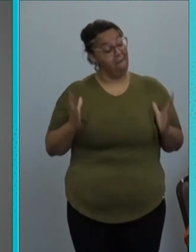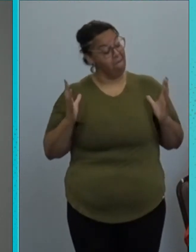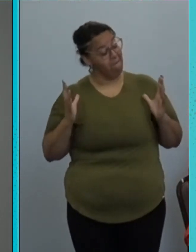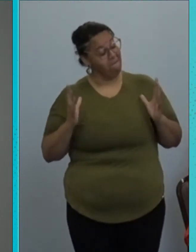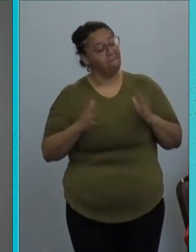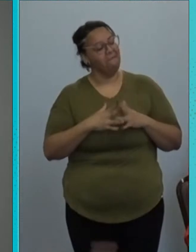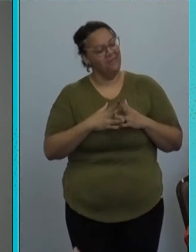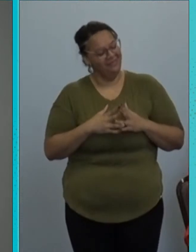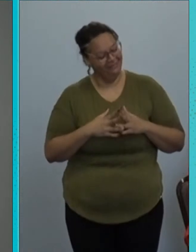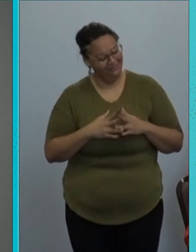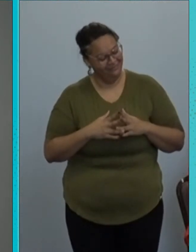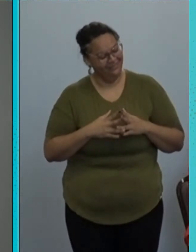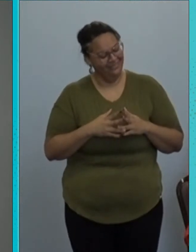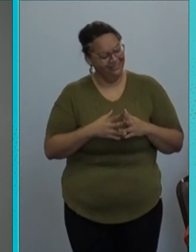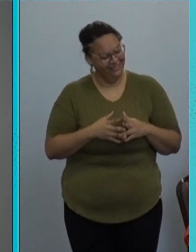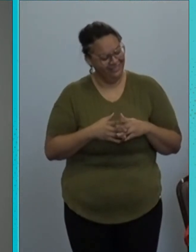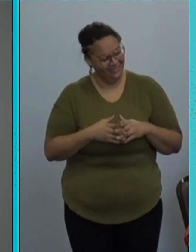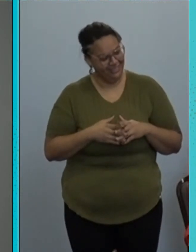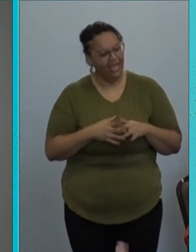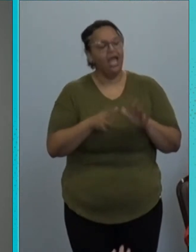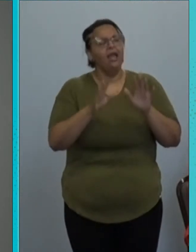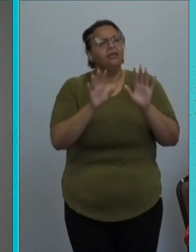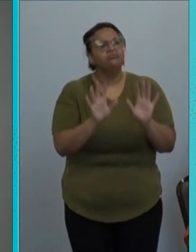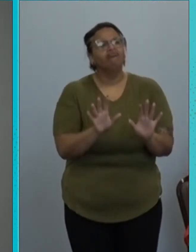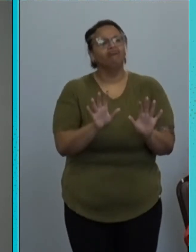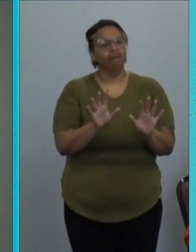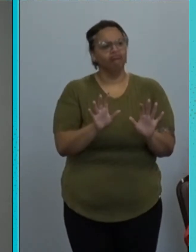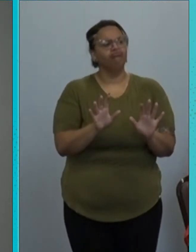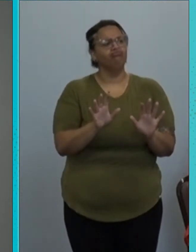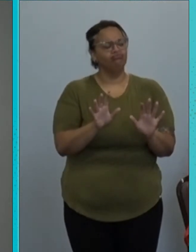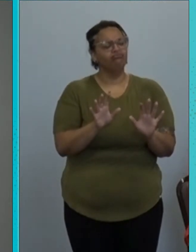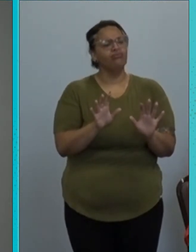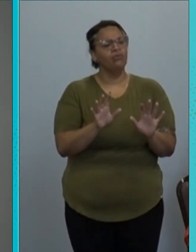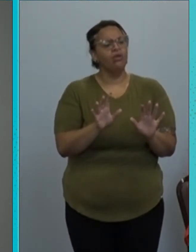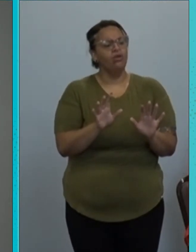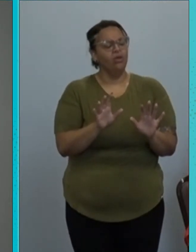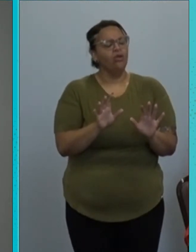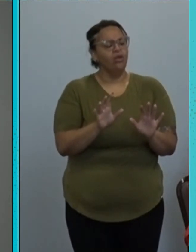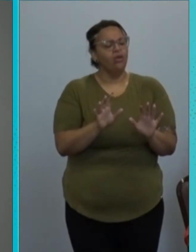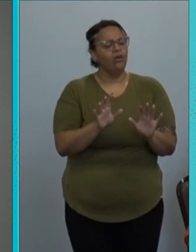And when I met Go ahead. Galvin,